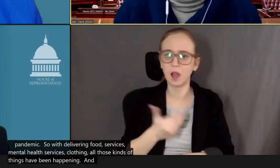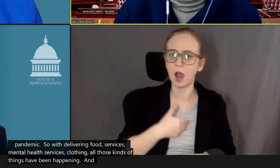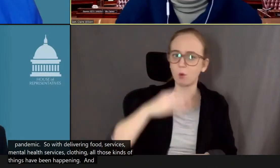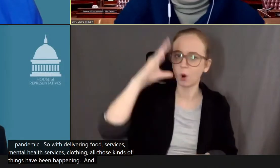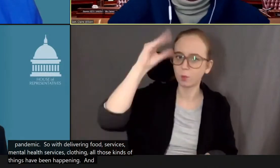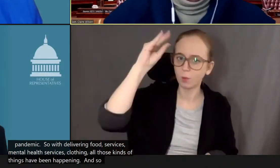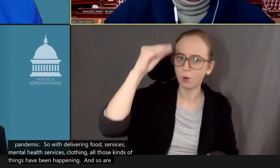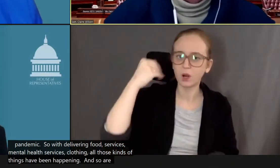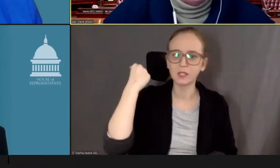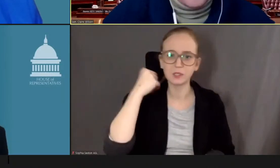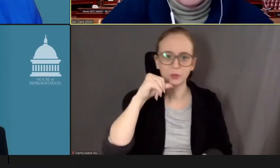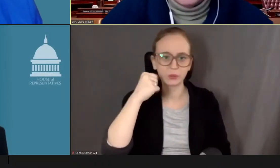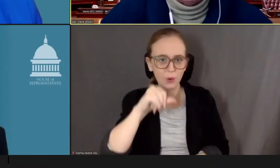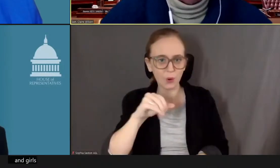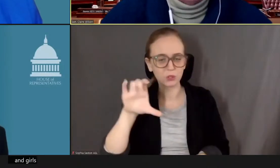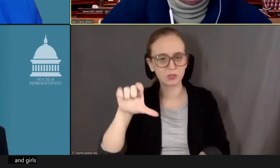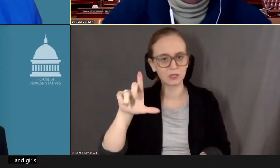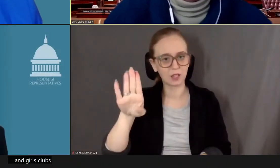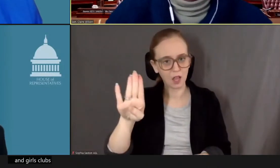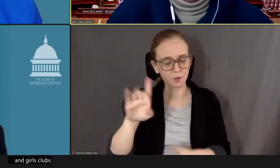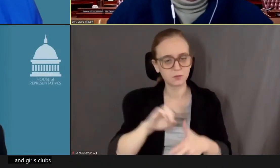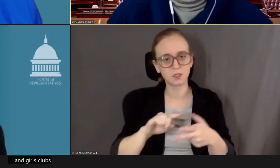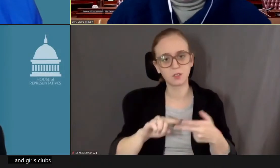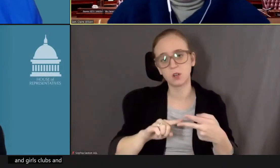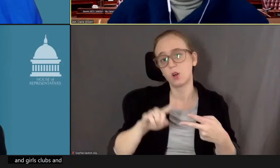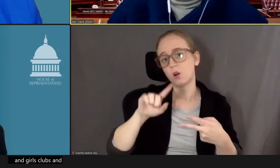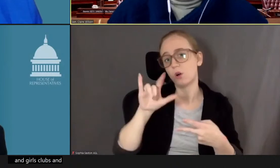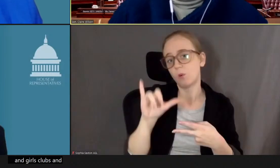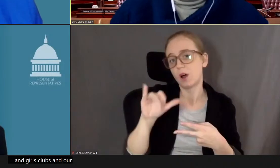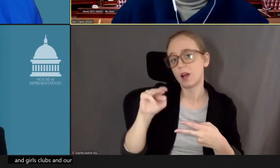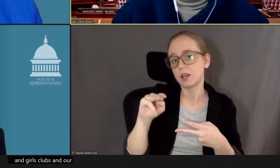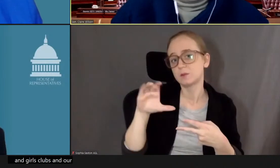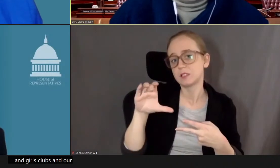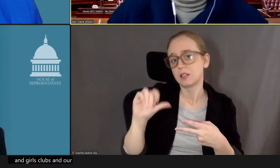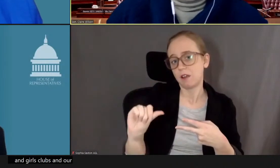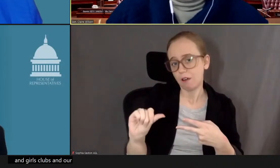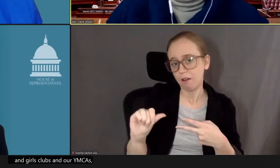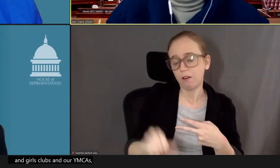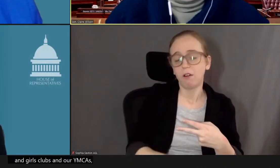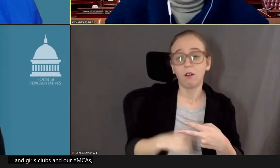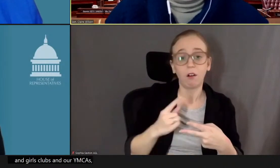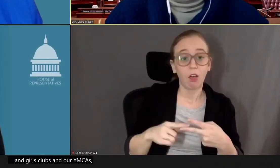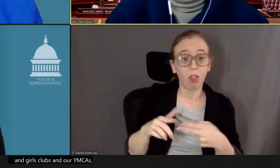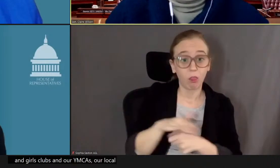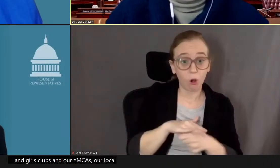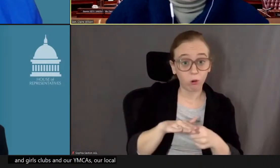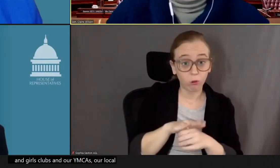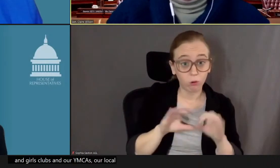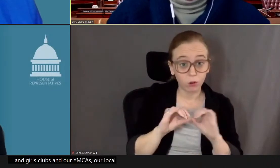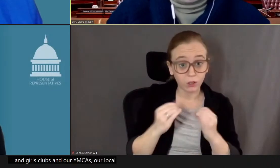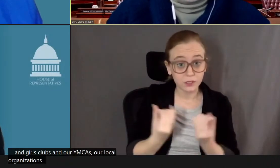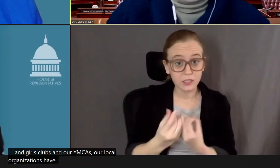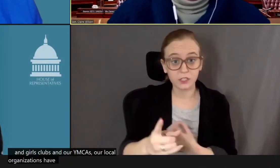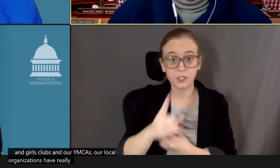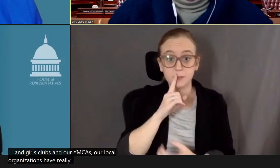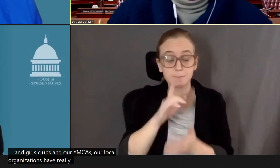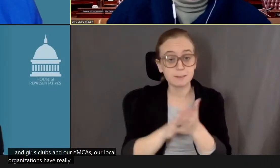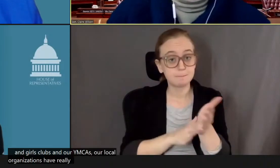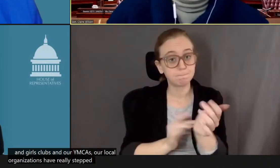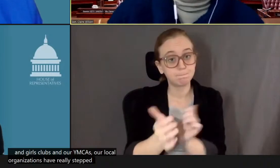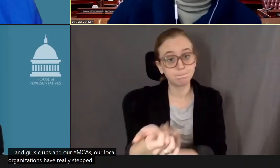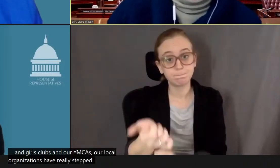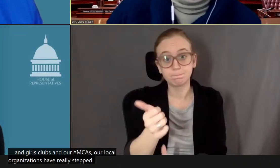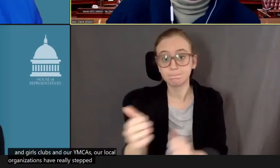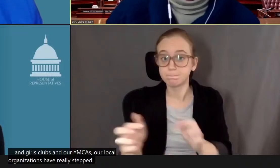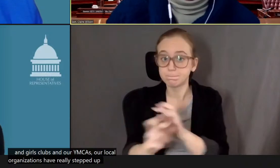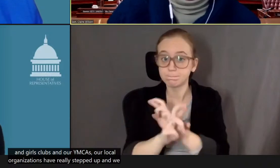and our YMCAs, our local organizations have really stepped up, and we